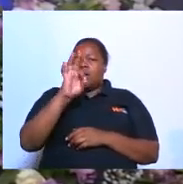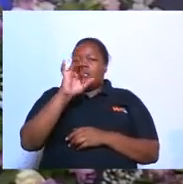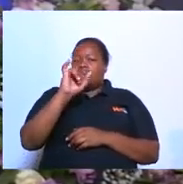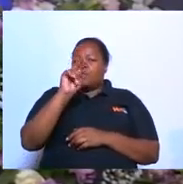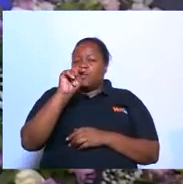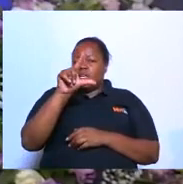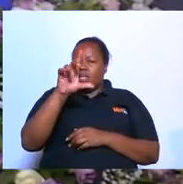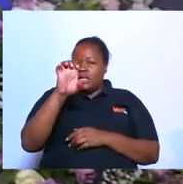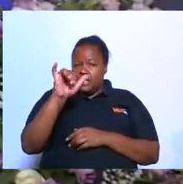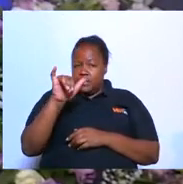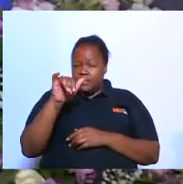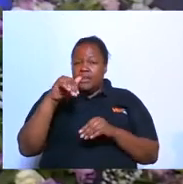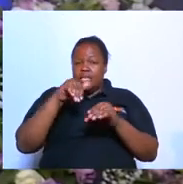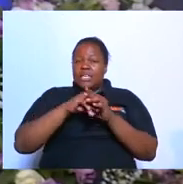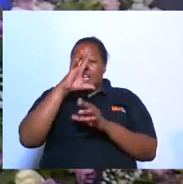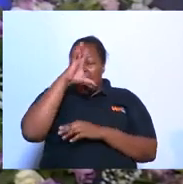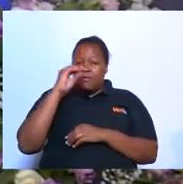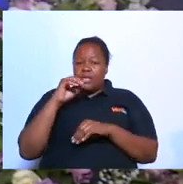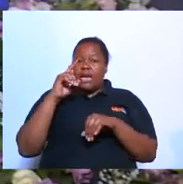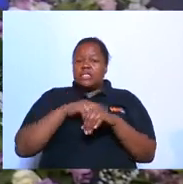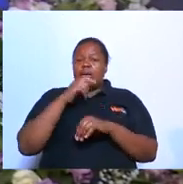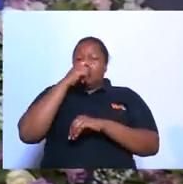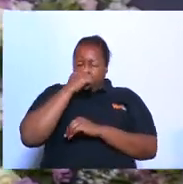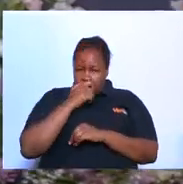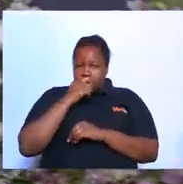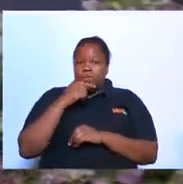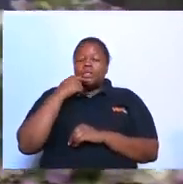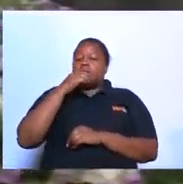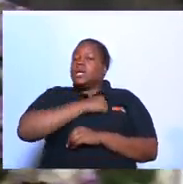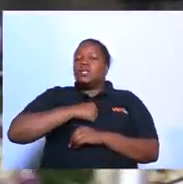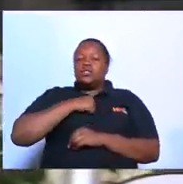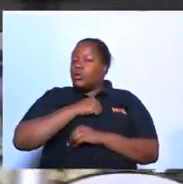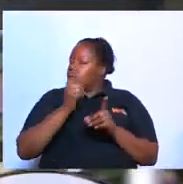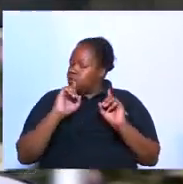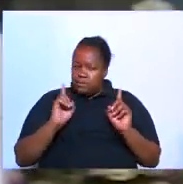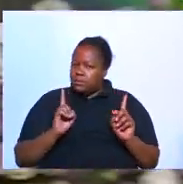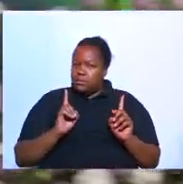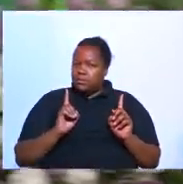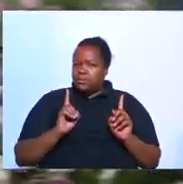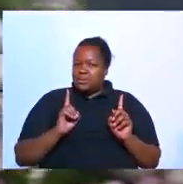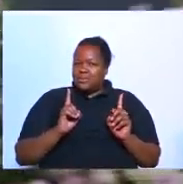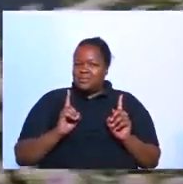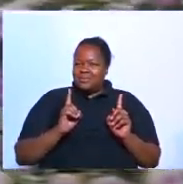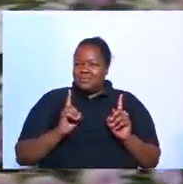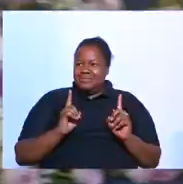when we sneeze we don't say sorry or excuse me